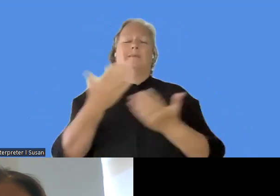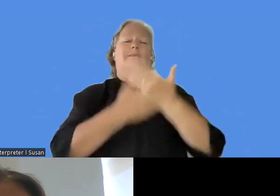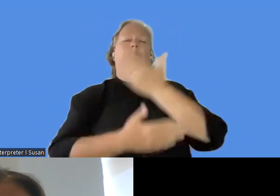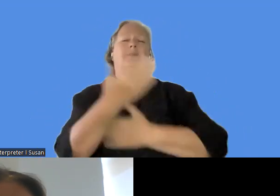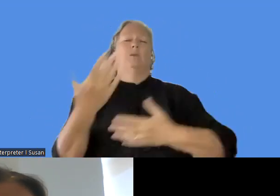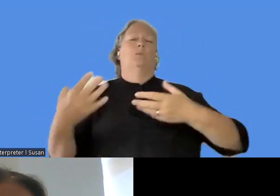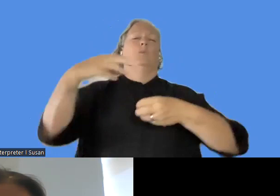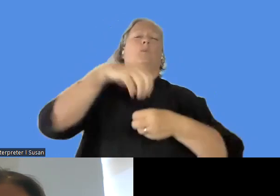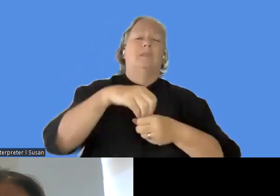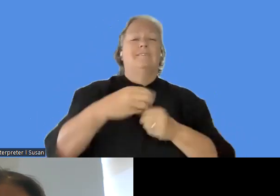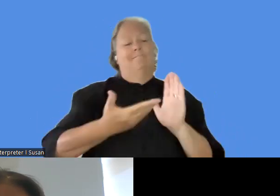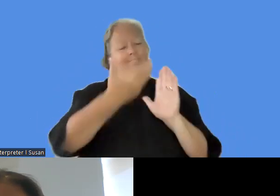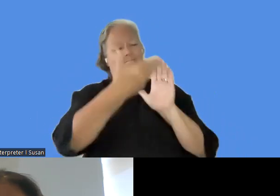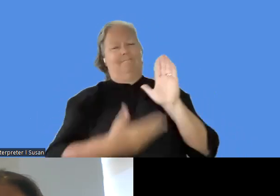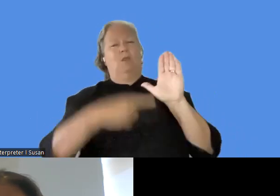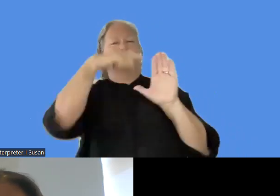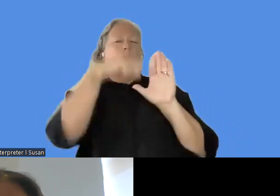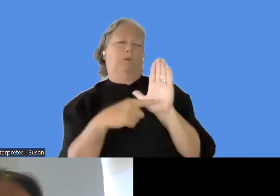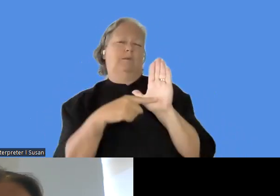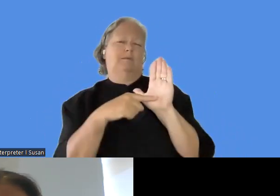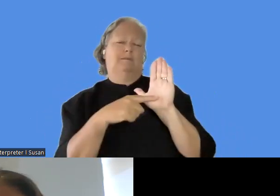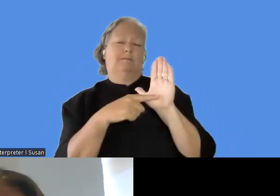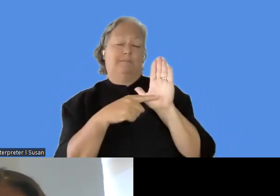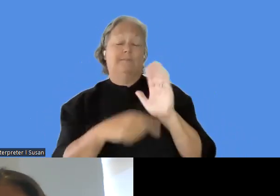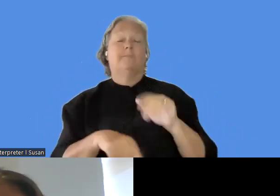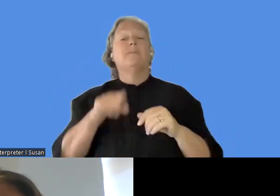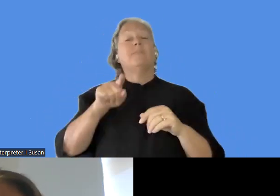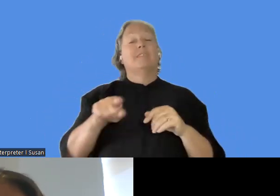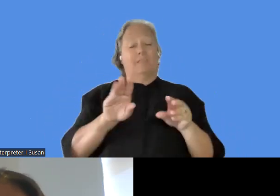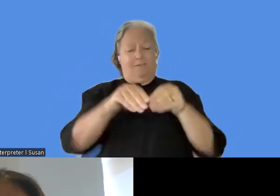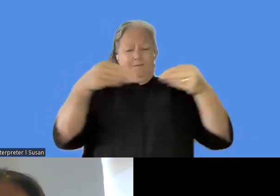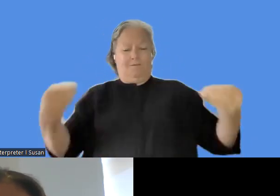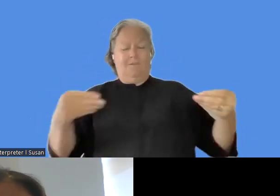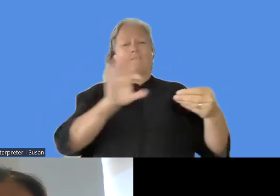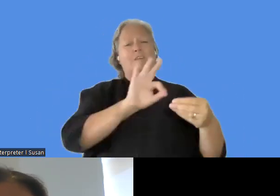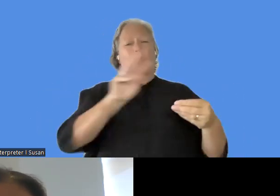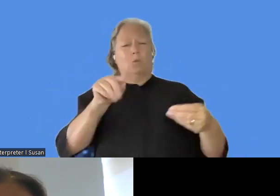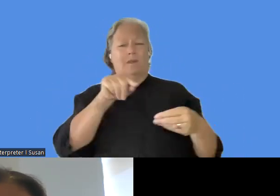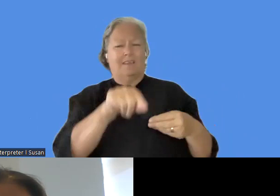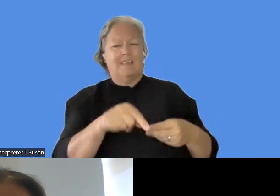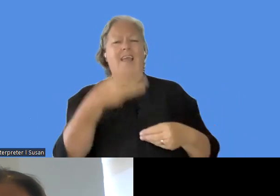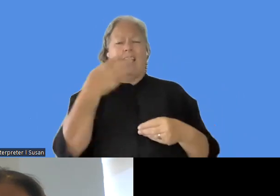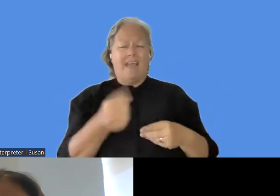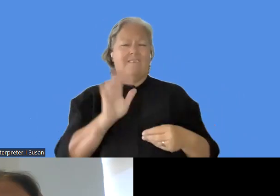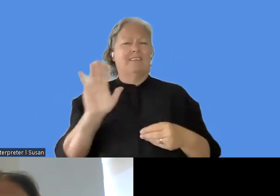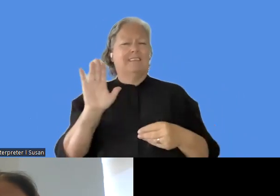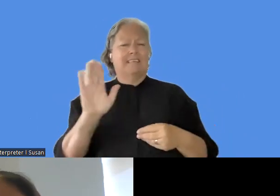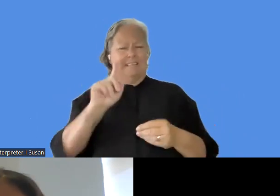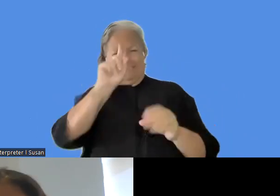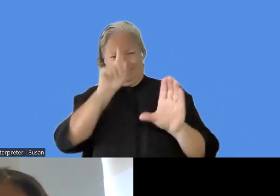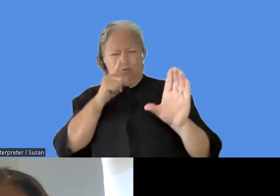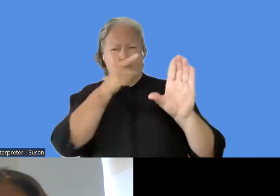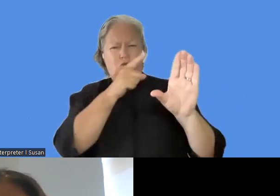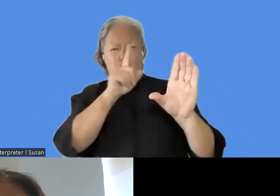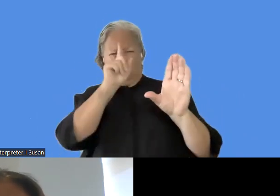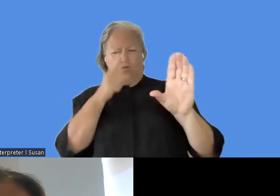The Sustainable Development Goals framework includes 7 targets that explicitly refer to persons with disabilities and